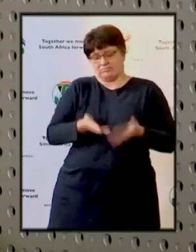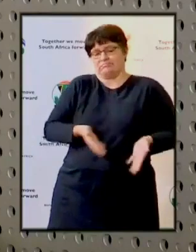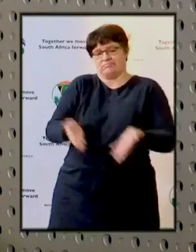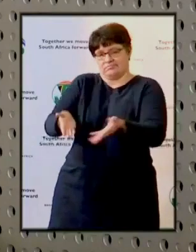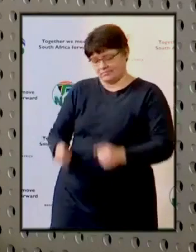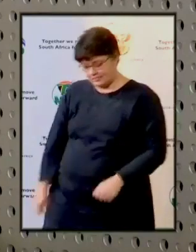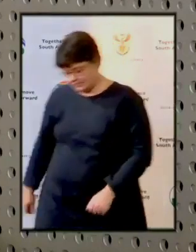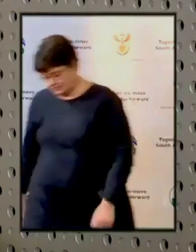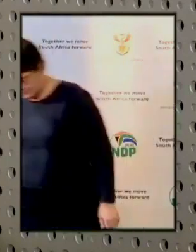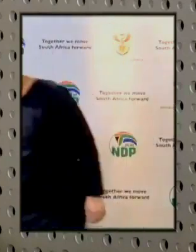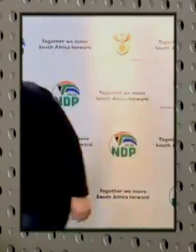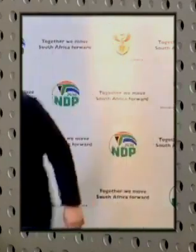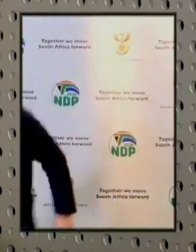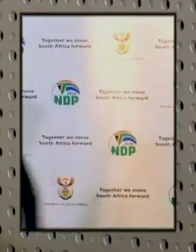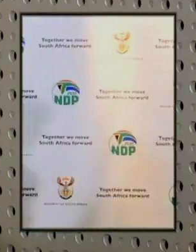And